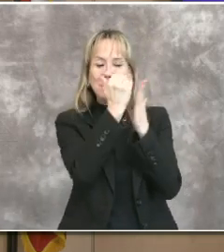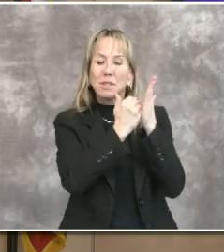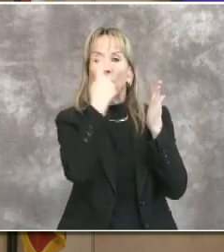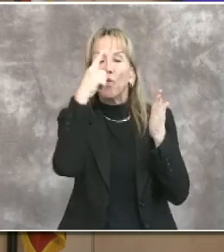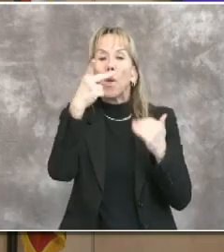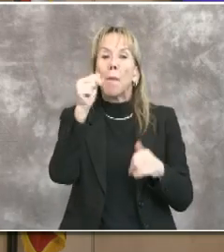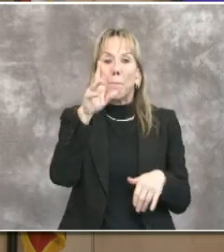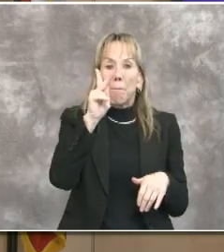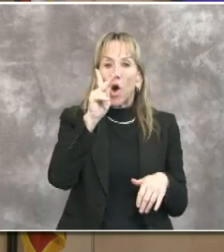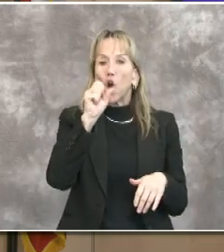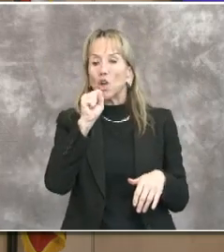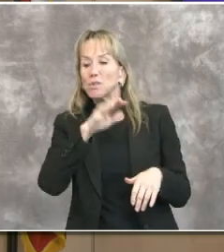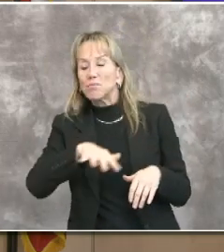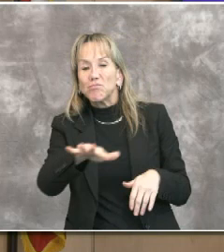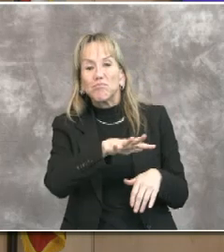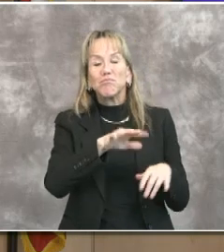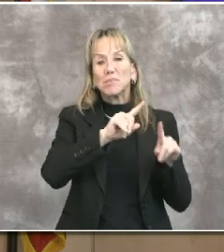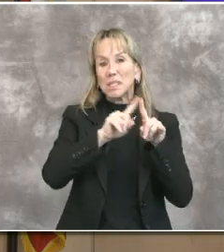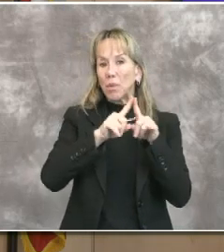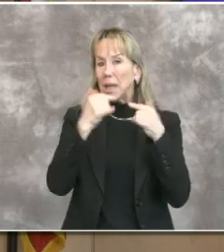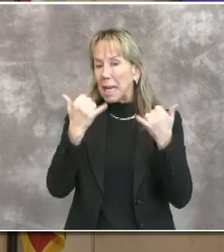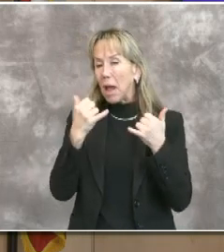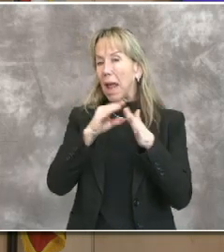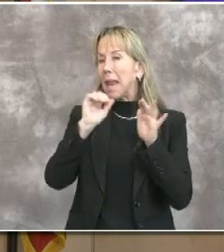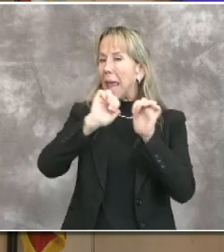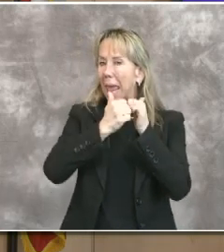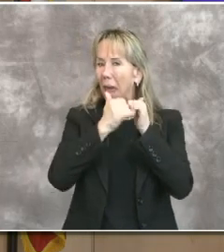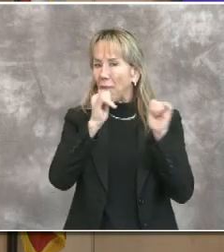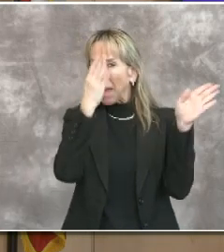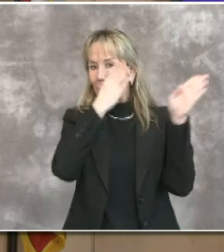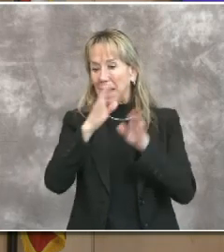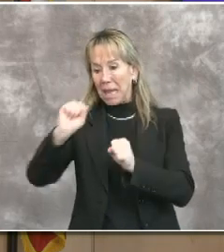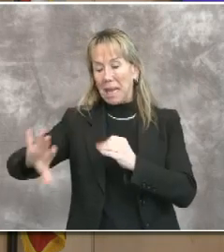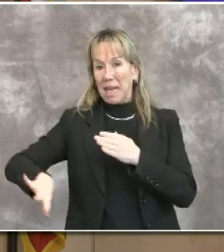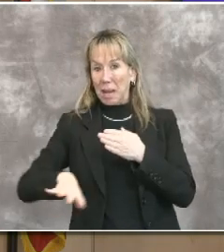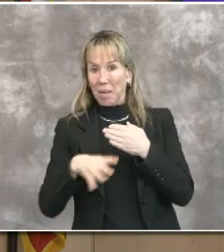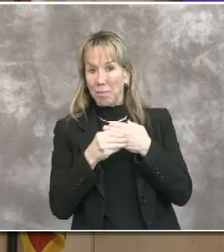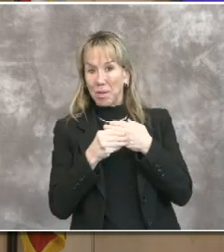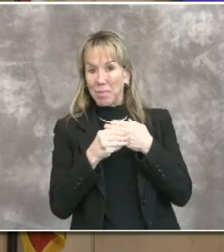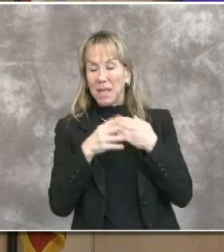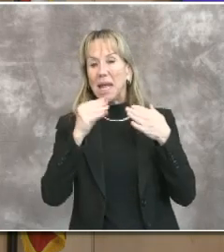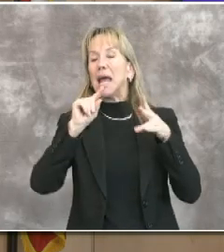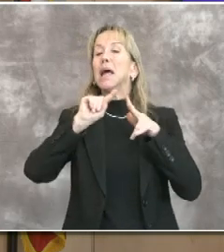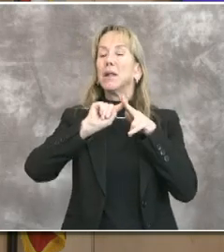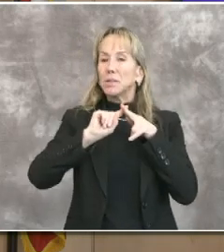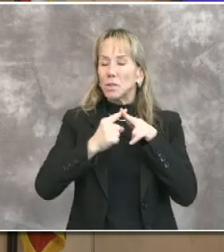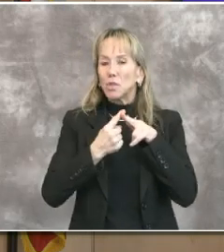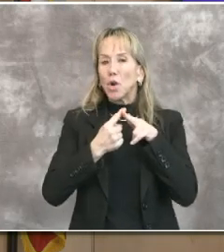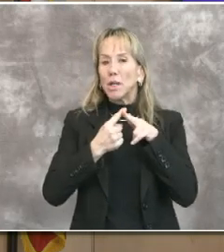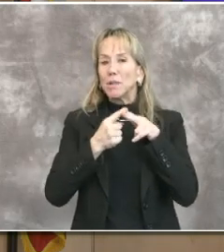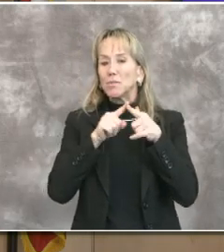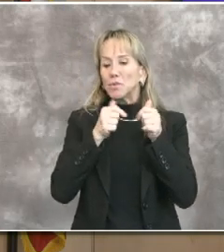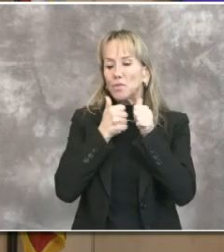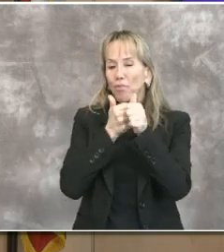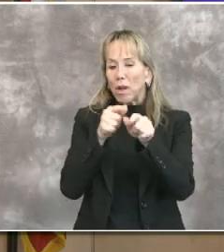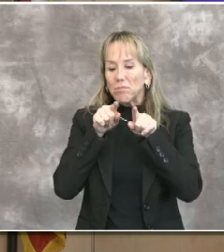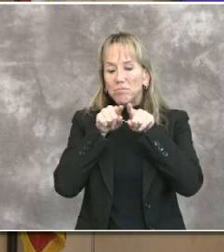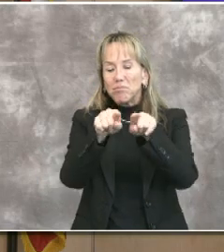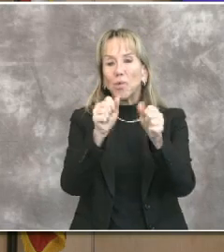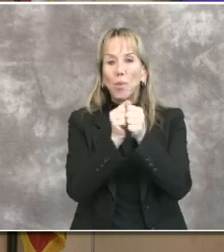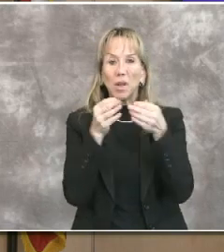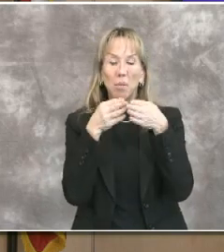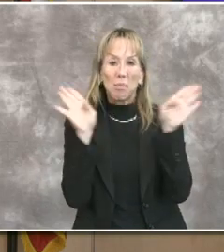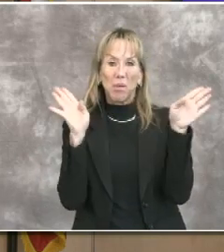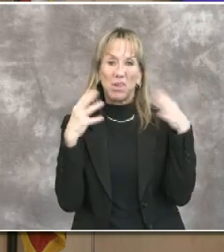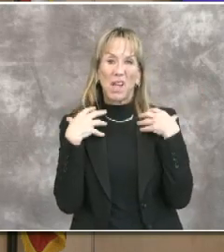position to accompany the implementation of those plans, along with further easing of the county's public health orders, again related to those